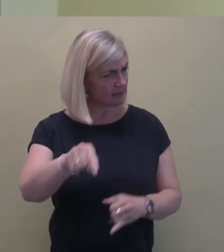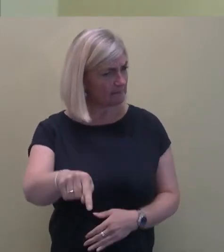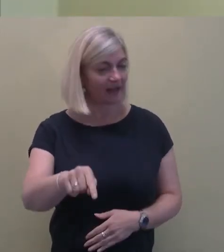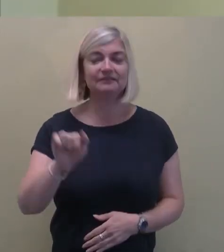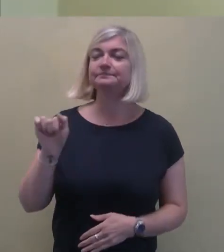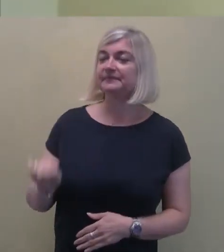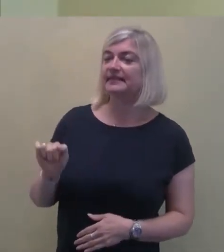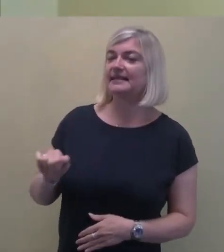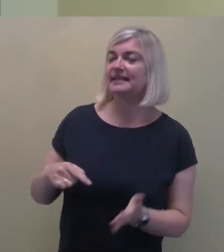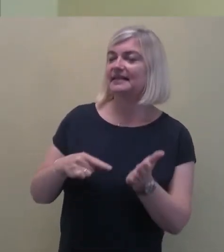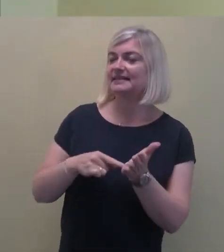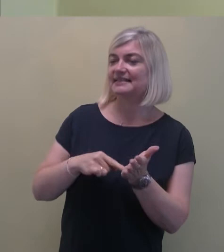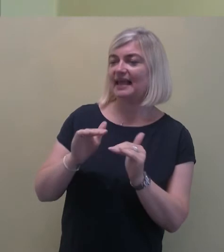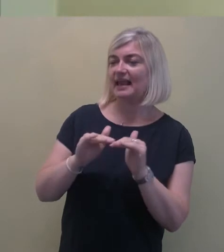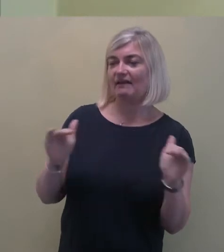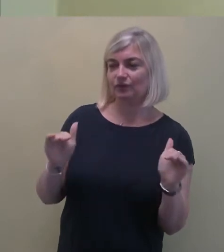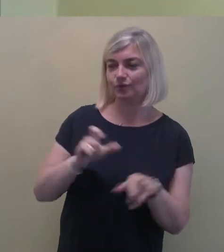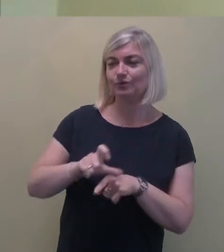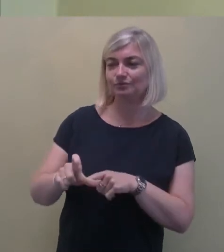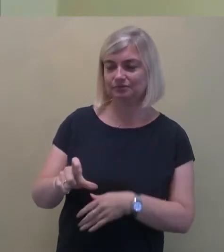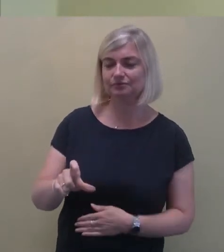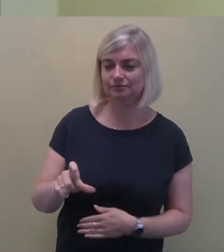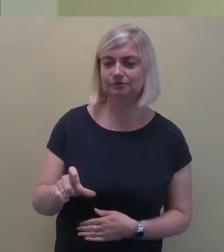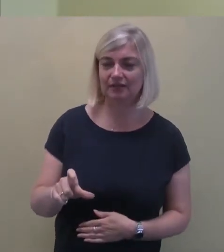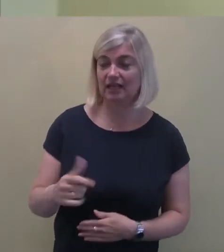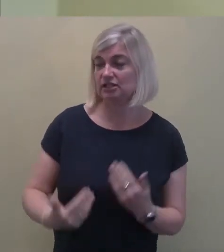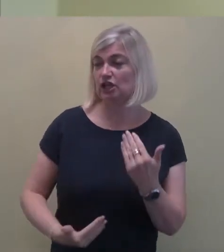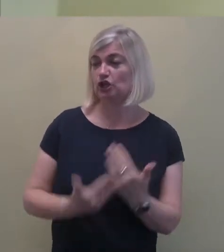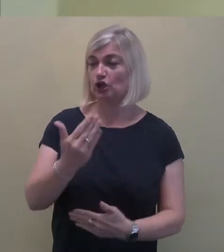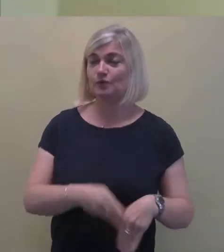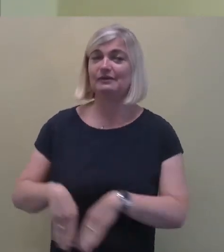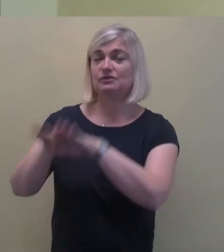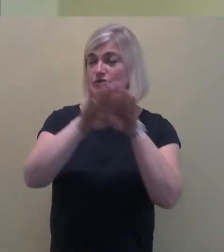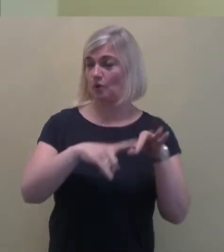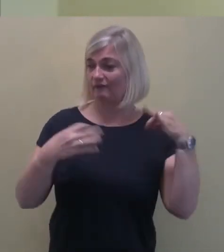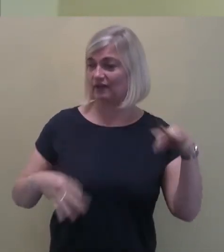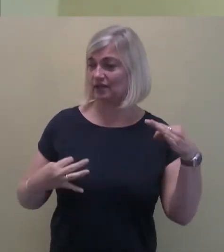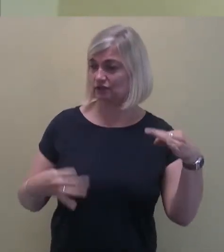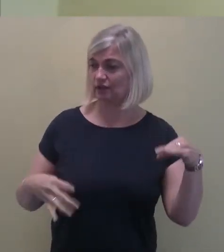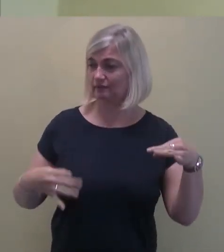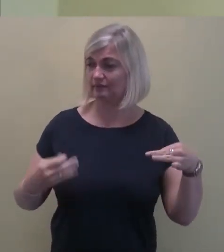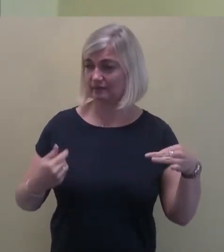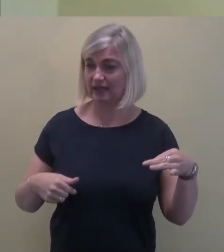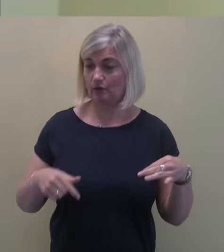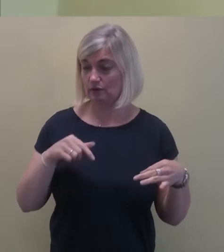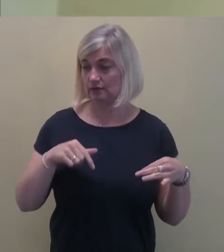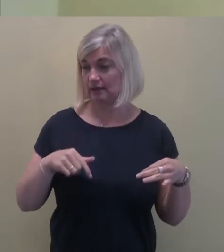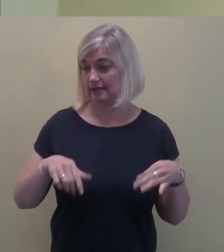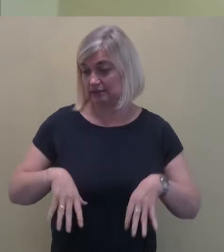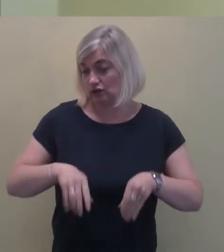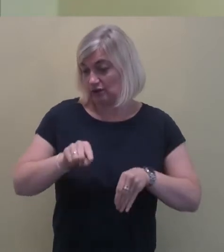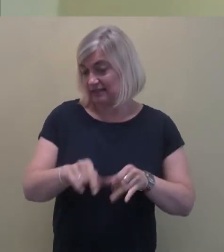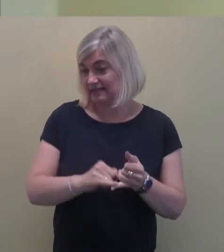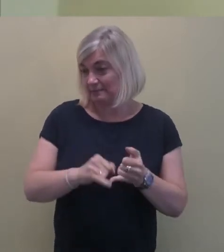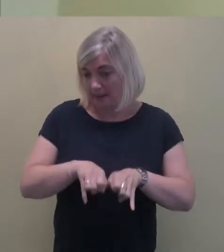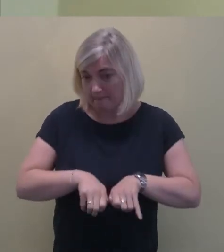So yeah, that's been rolled out in September. The main difference with this qualification is that it provides a work placement,